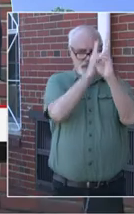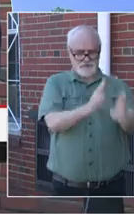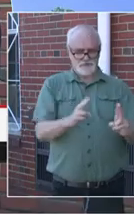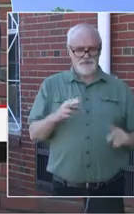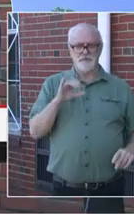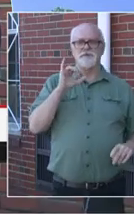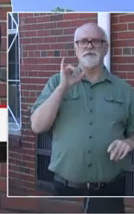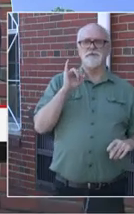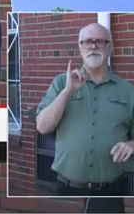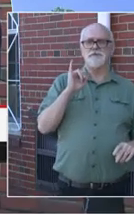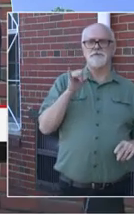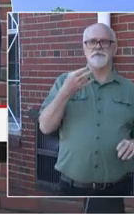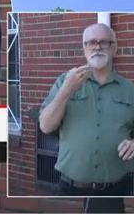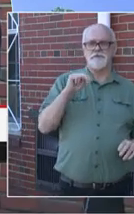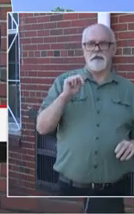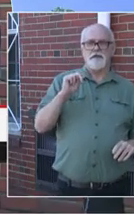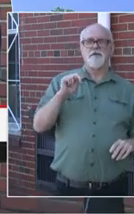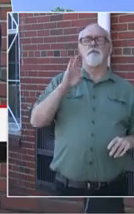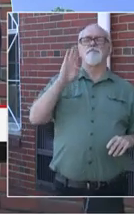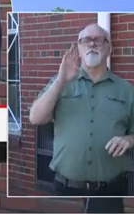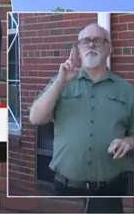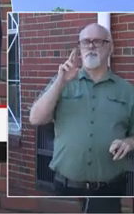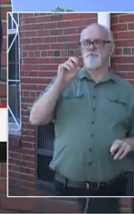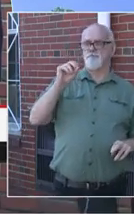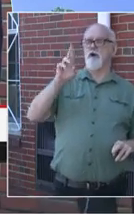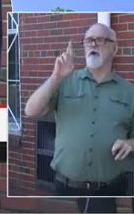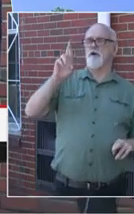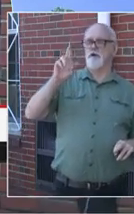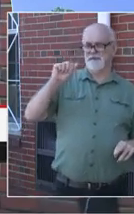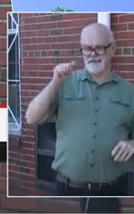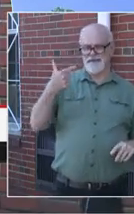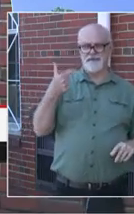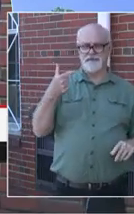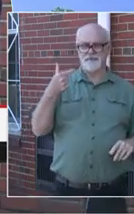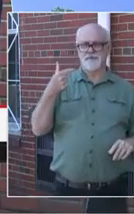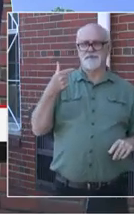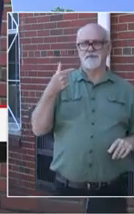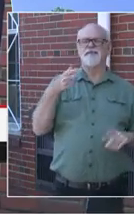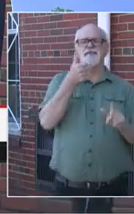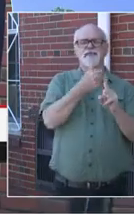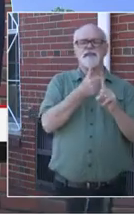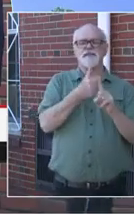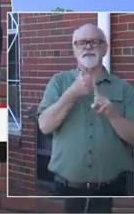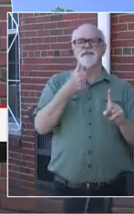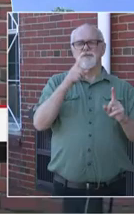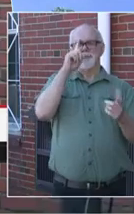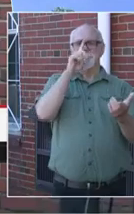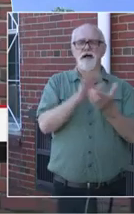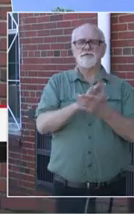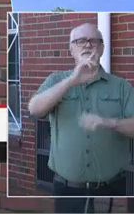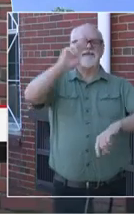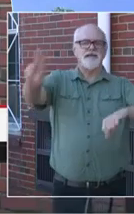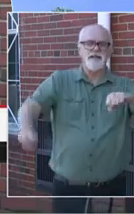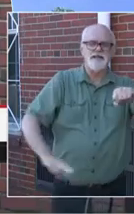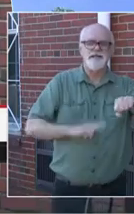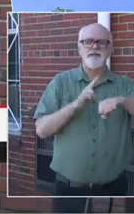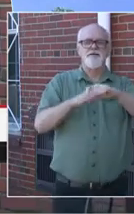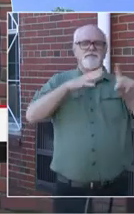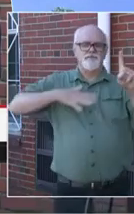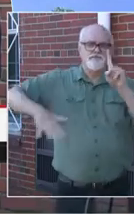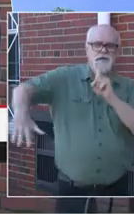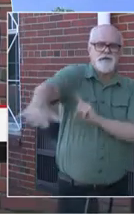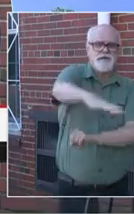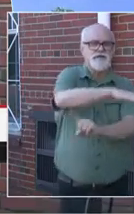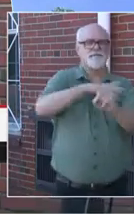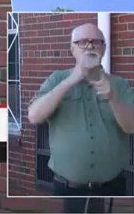an American naturalist. So this project will include planter beds, a student garden, fruit trees, and other small orchards so that students can